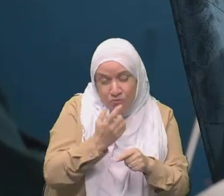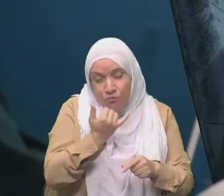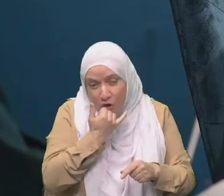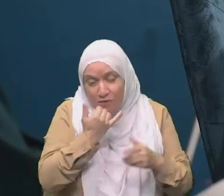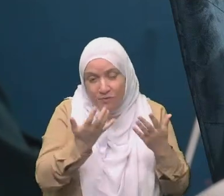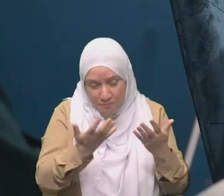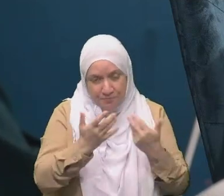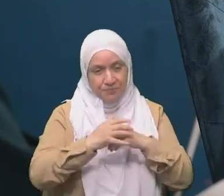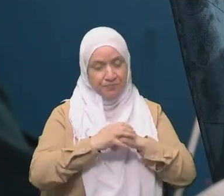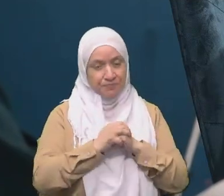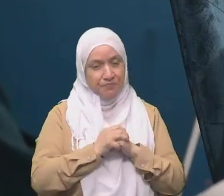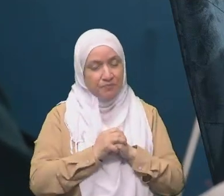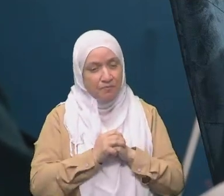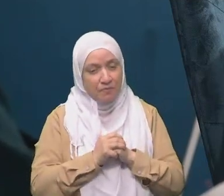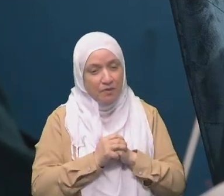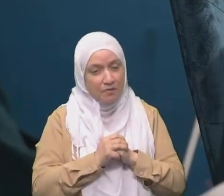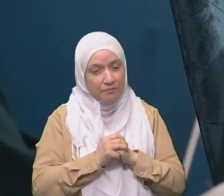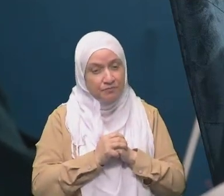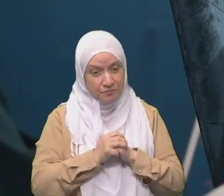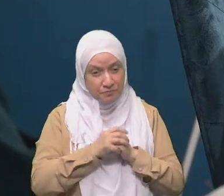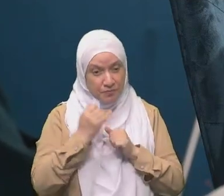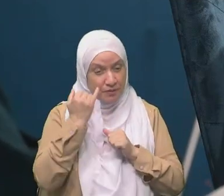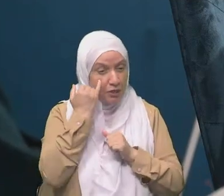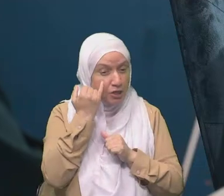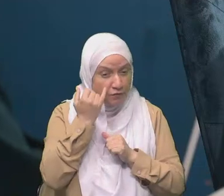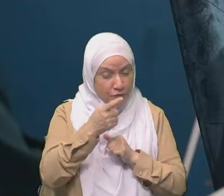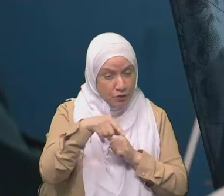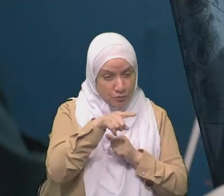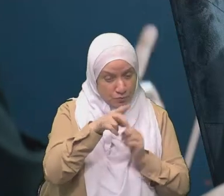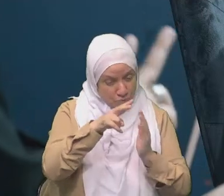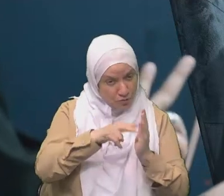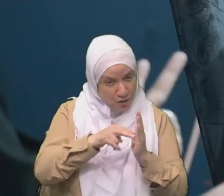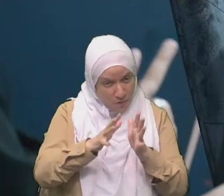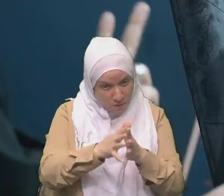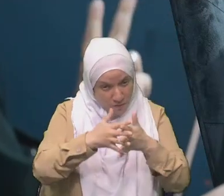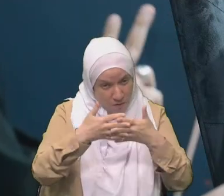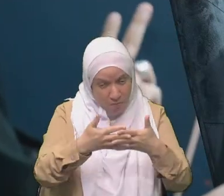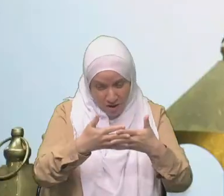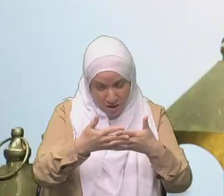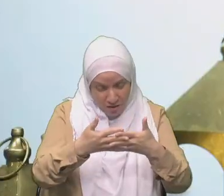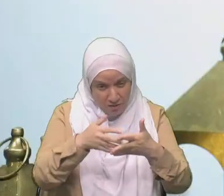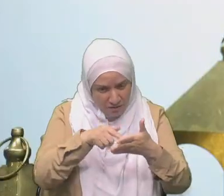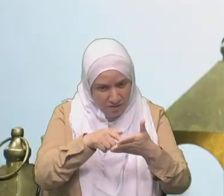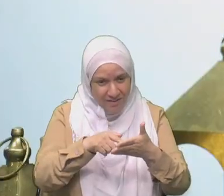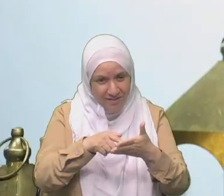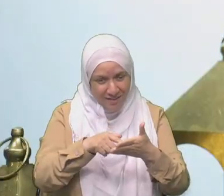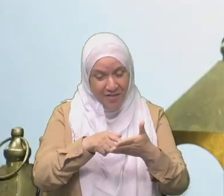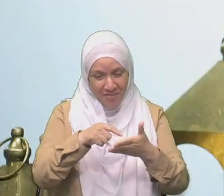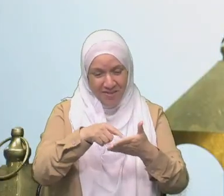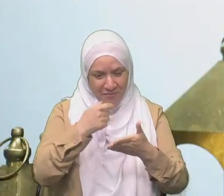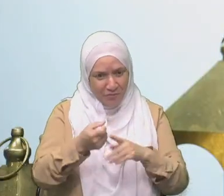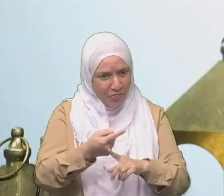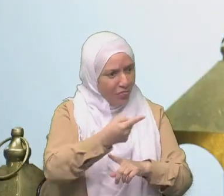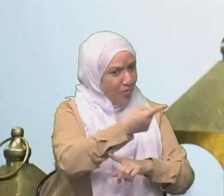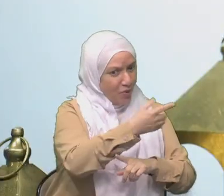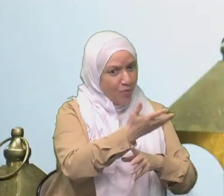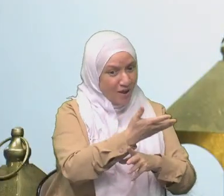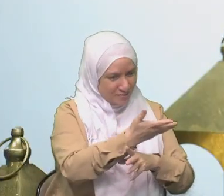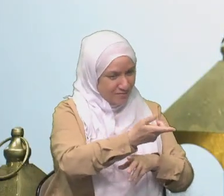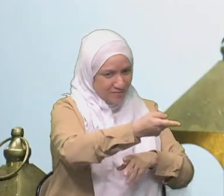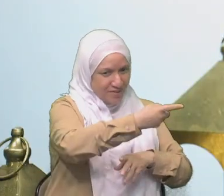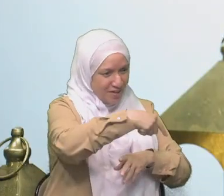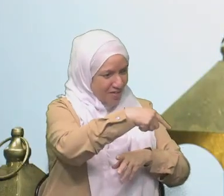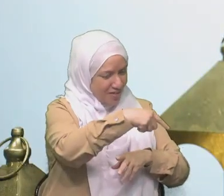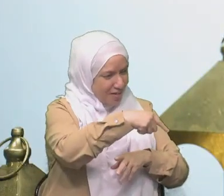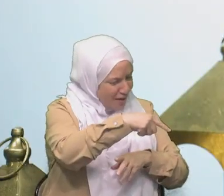becomes anything besides the Quran and Sunnah, will be delusional. Right. So there are two things that Ibn al-Qayyim rahimahullah mentions in